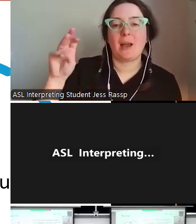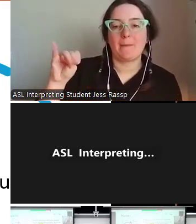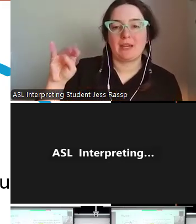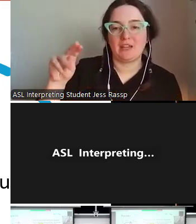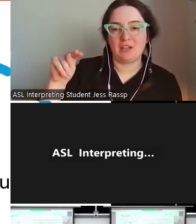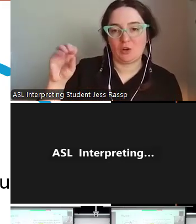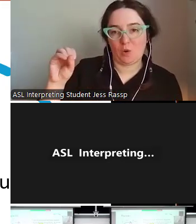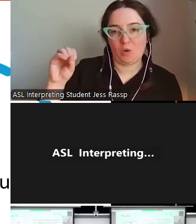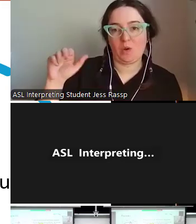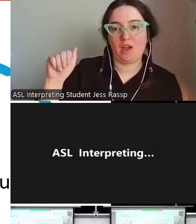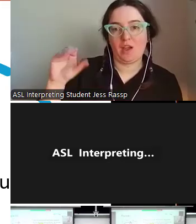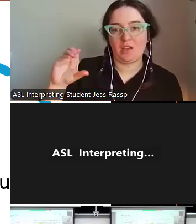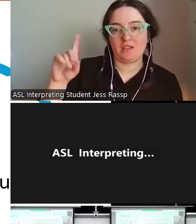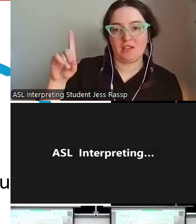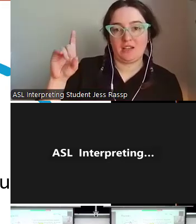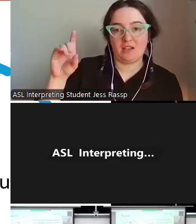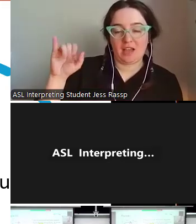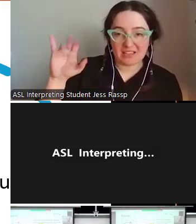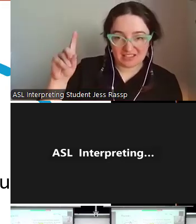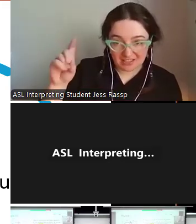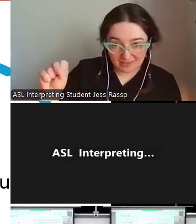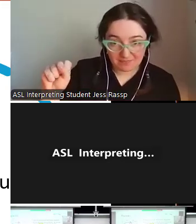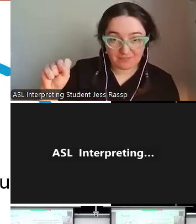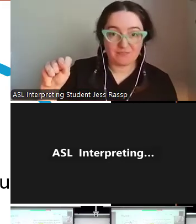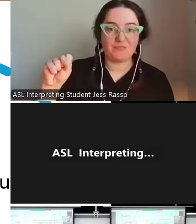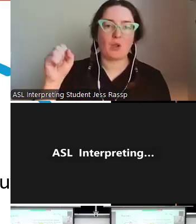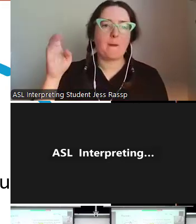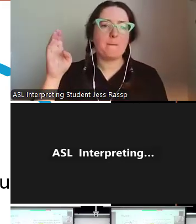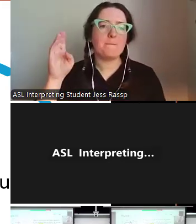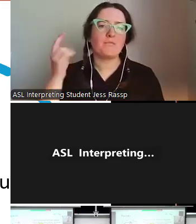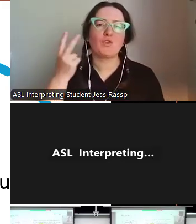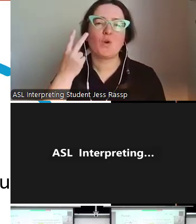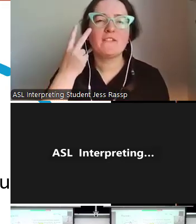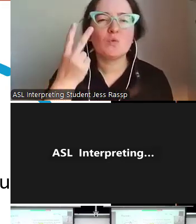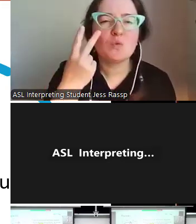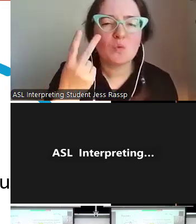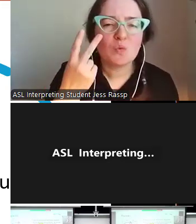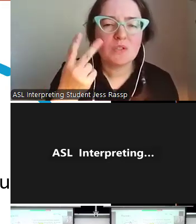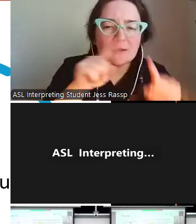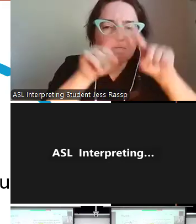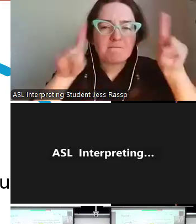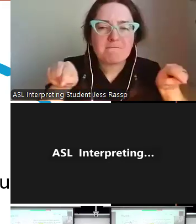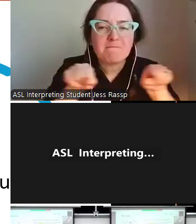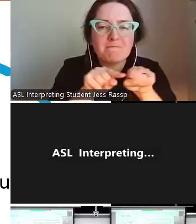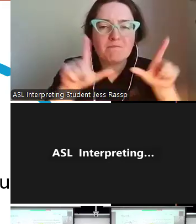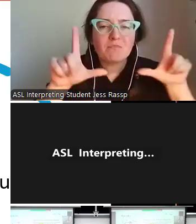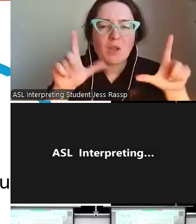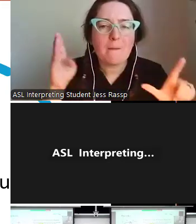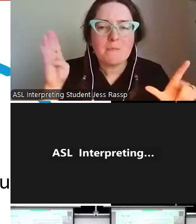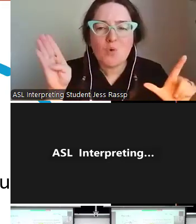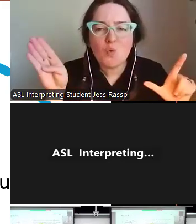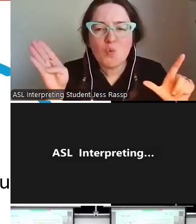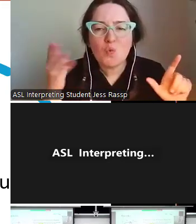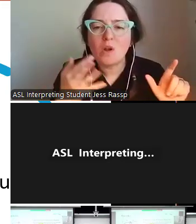this blue one here, this R14 and R13. Those are to come into play later, so I'm just putting that. This